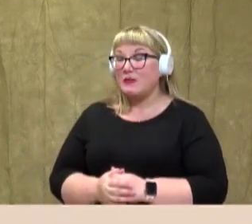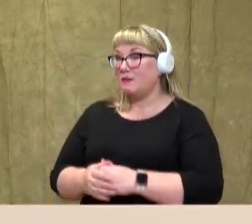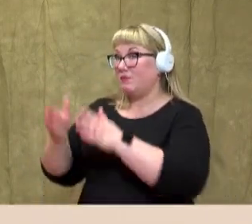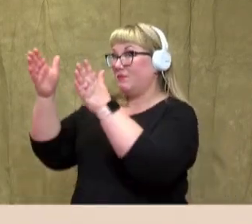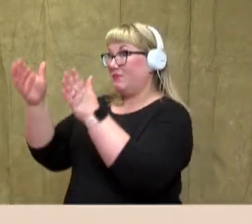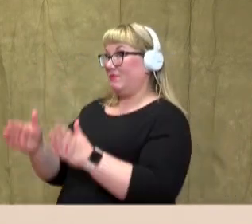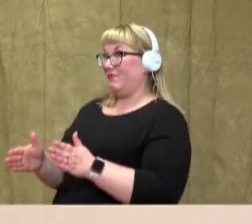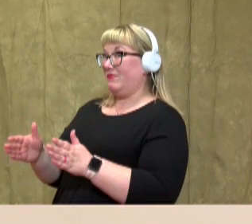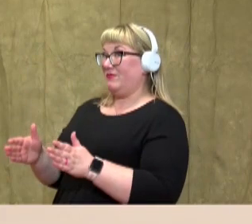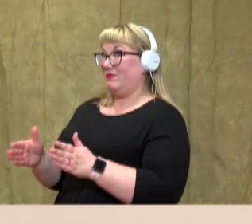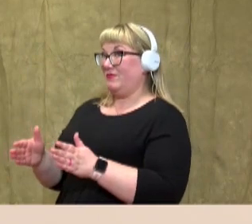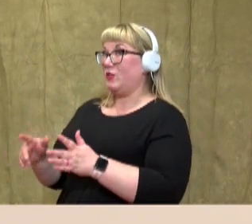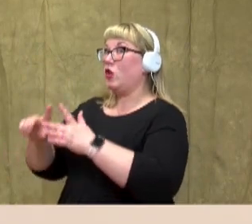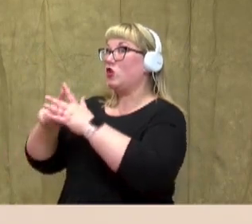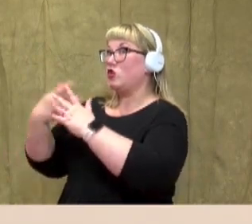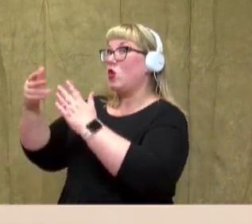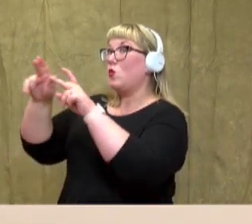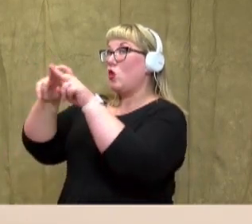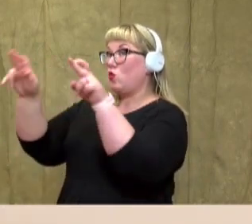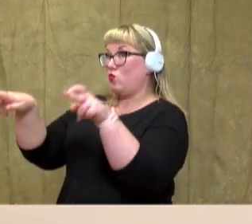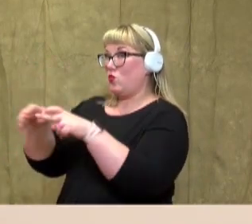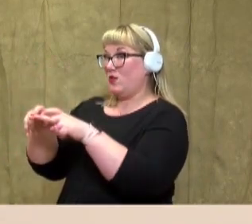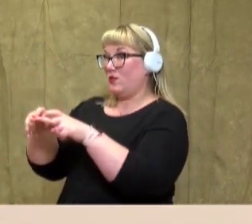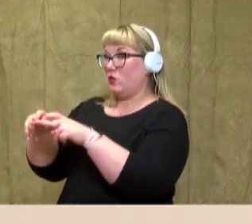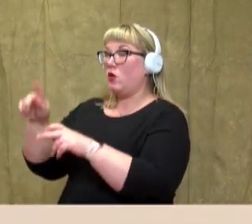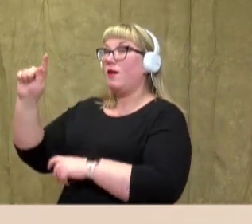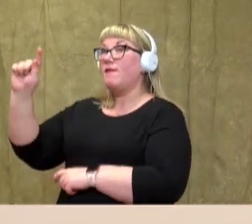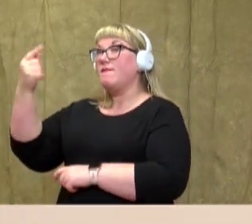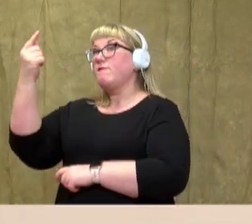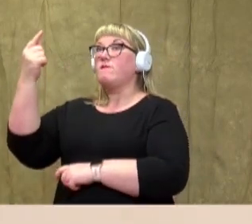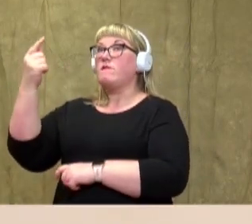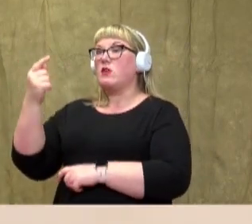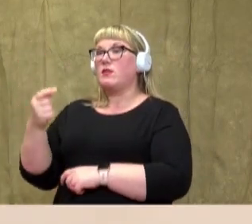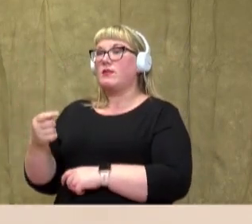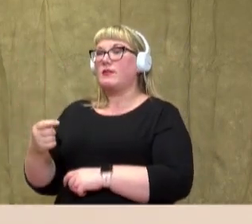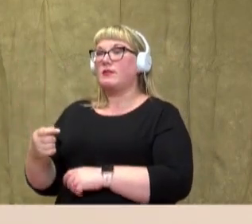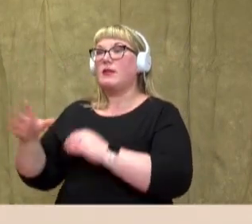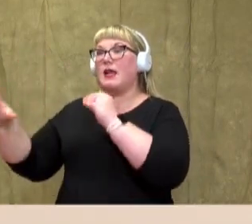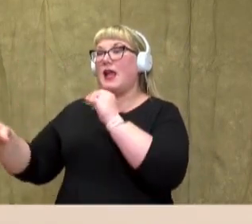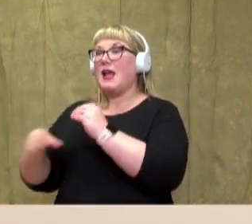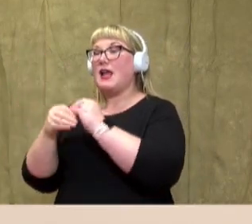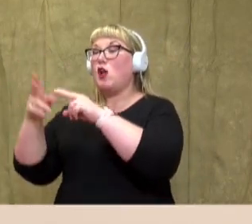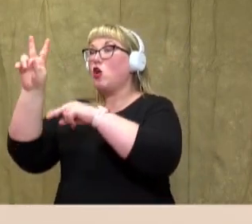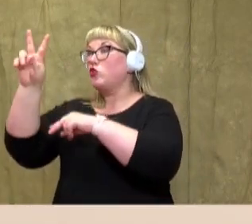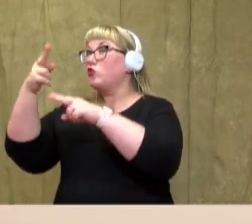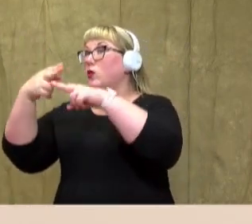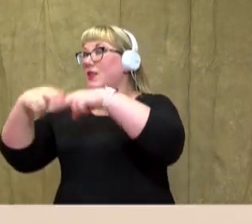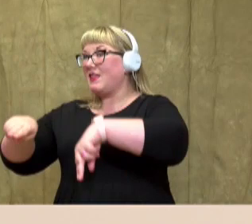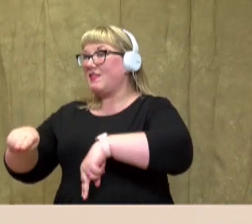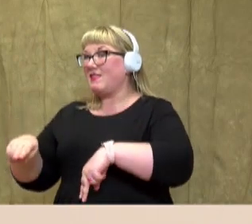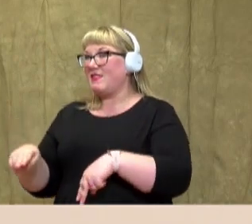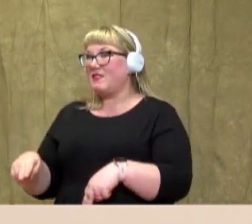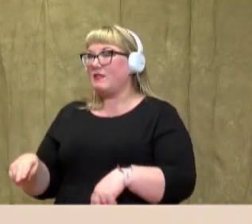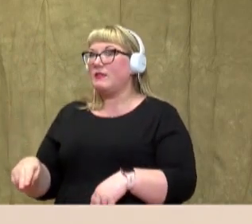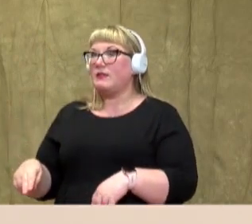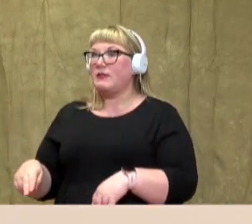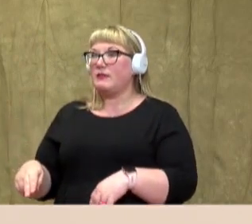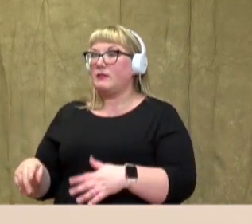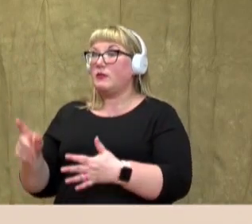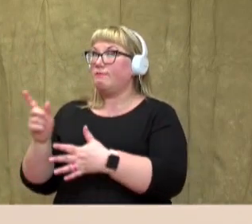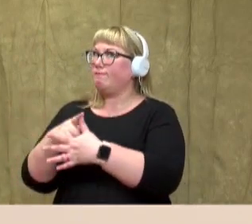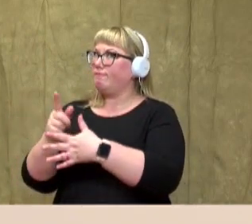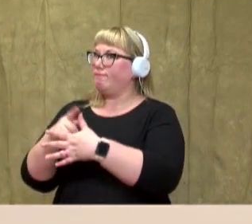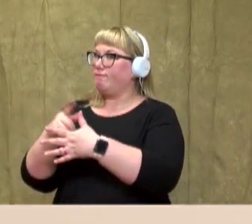here we're going to start with our recipe, our very first recipe with adding our 2 eggs. But you can see here, as we